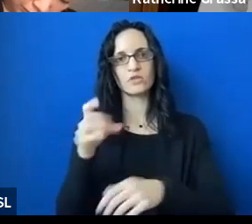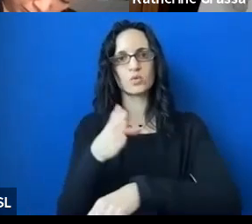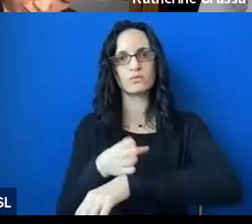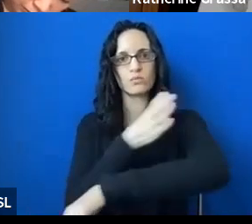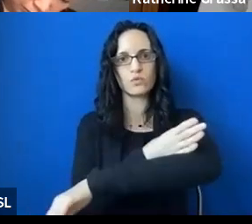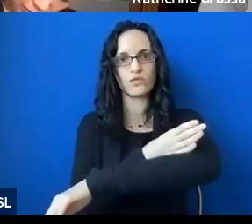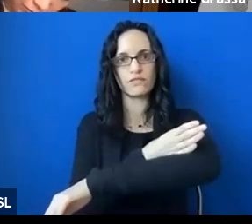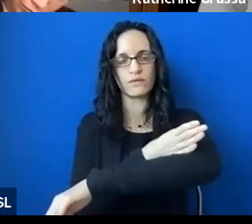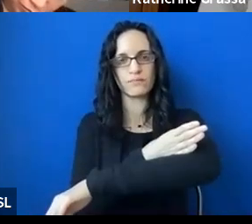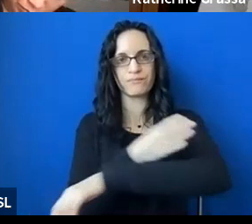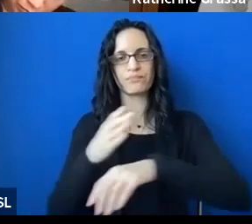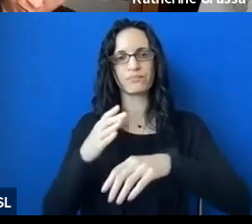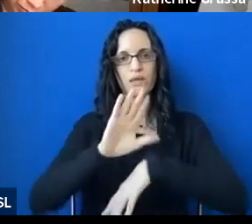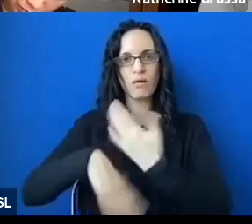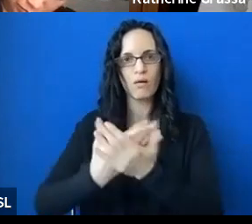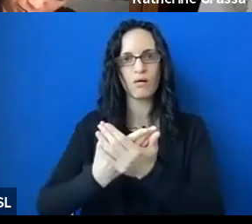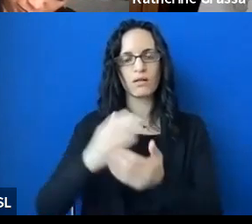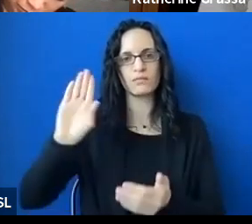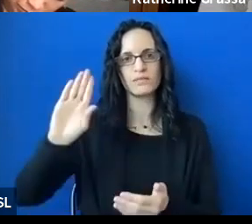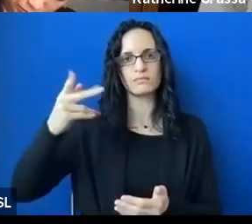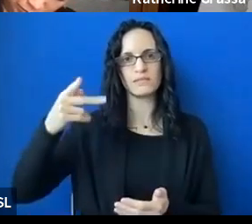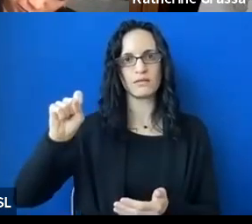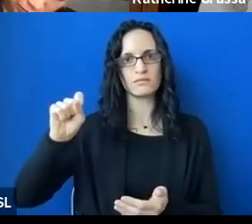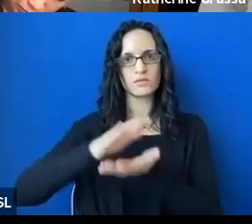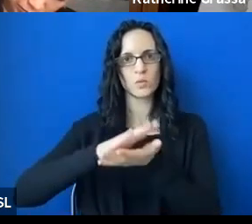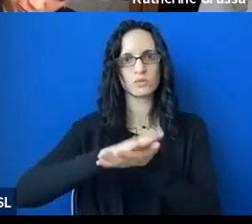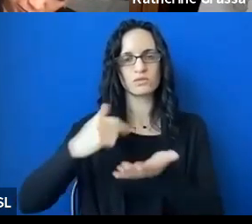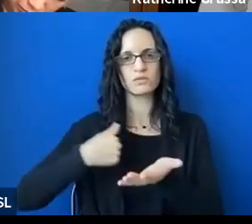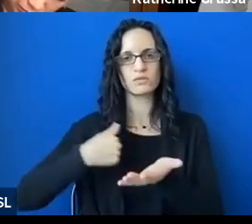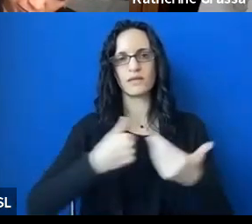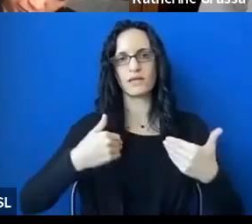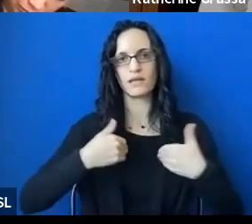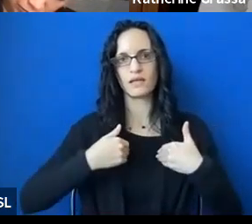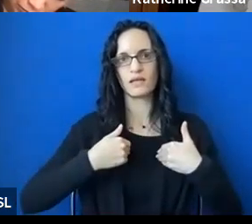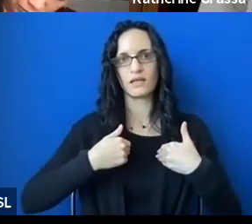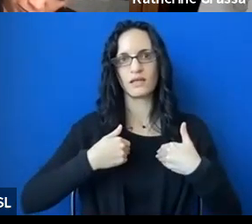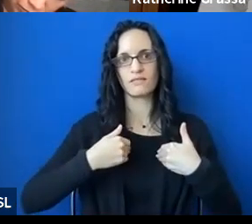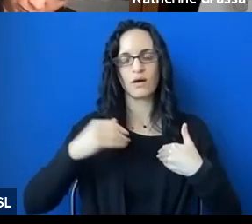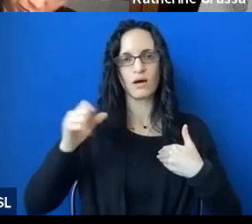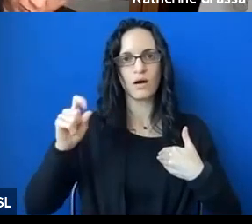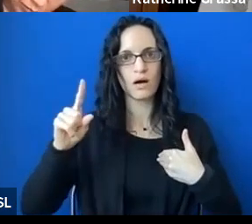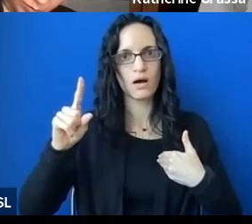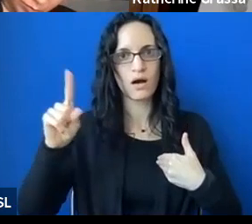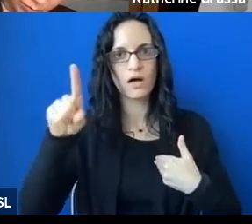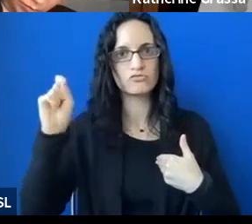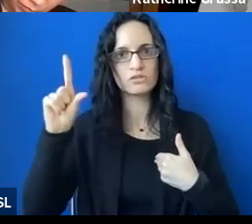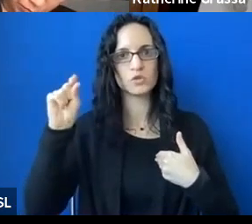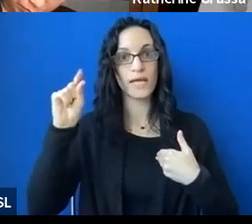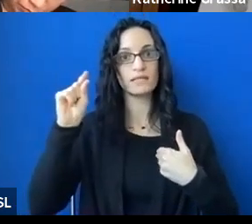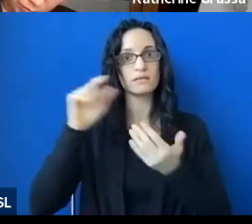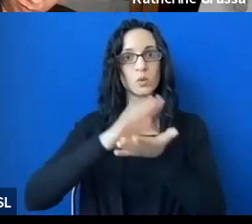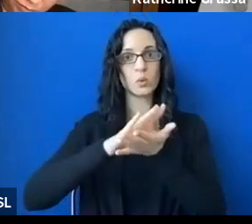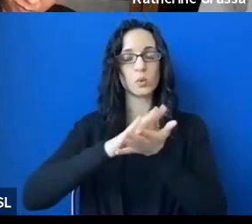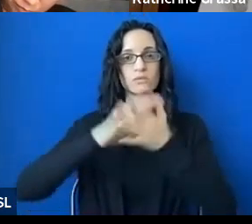all Boston public schools. We have 120 Boston public schools. About 120 schools in the